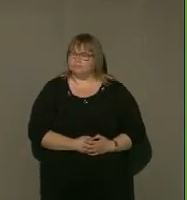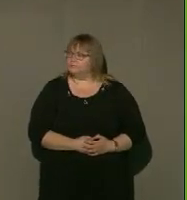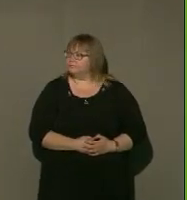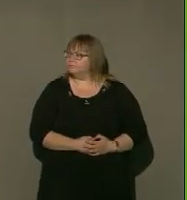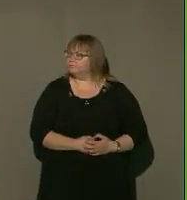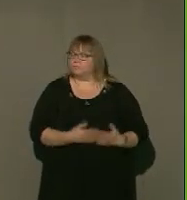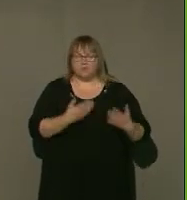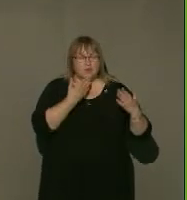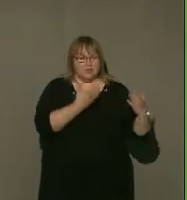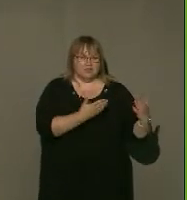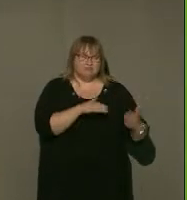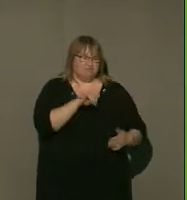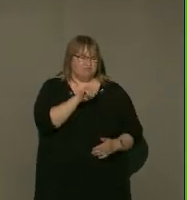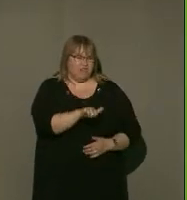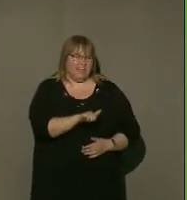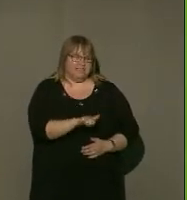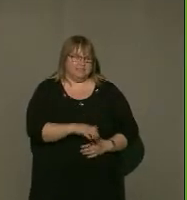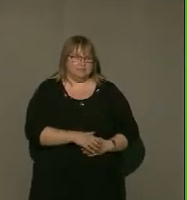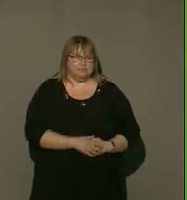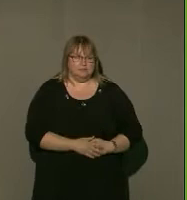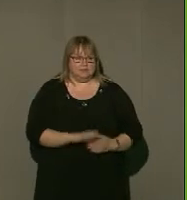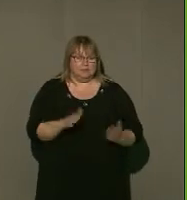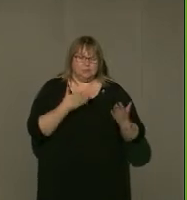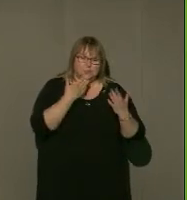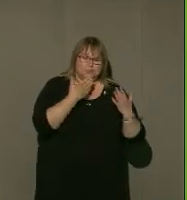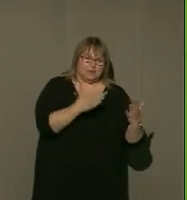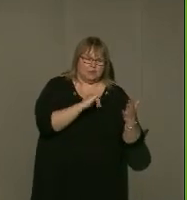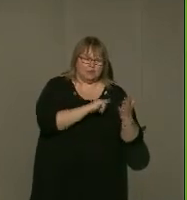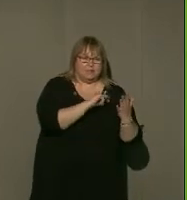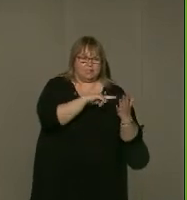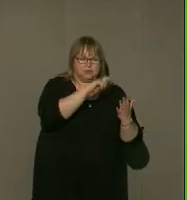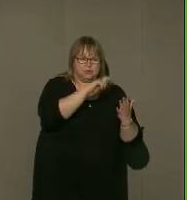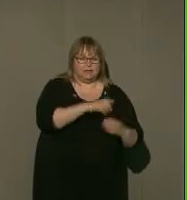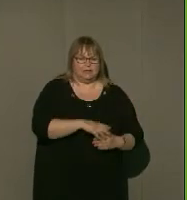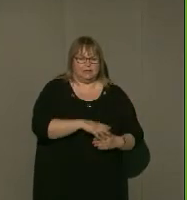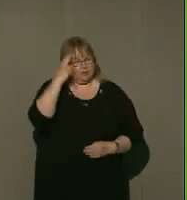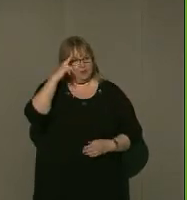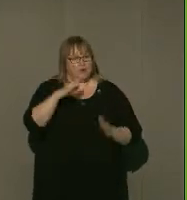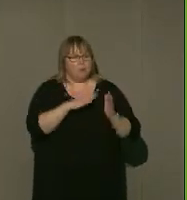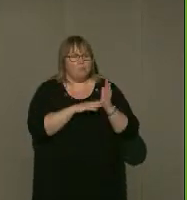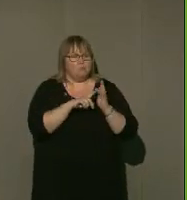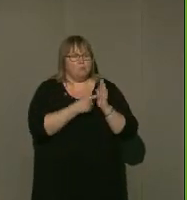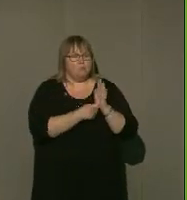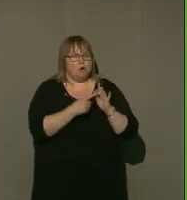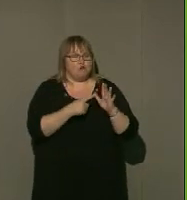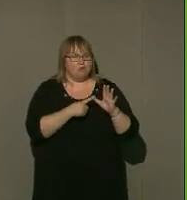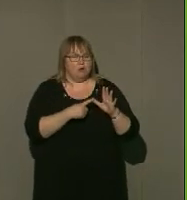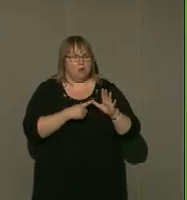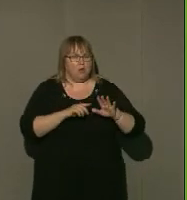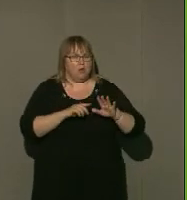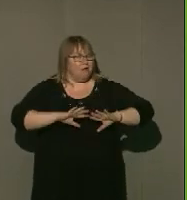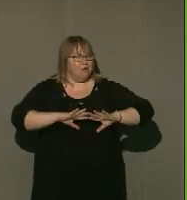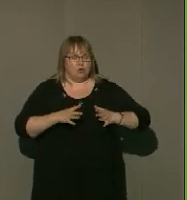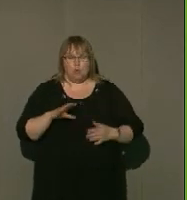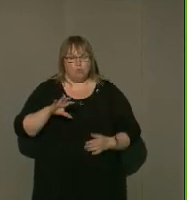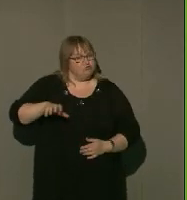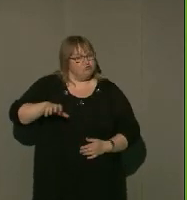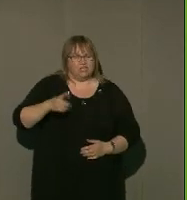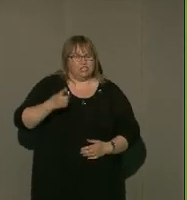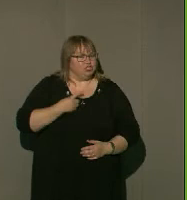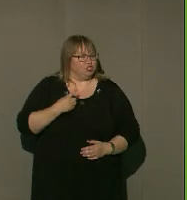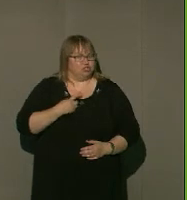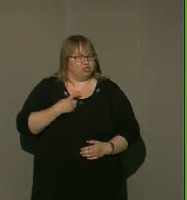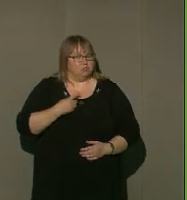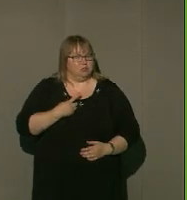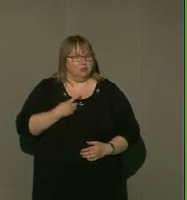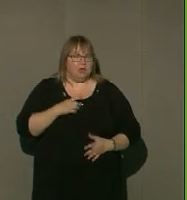Thank you. That's absolutely right, and that ties in with one of the things I'm going to say. Right. My name is Moira Dunworth. I'm an unbranched member. I've